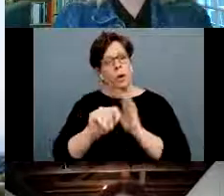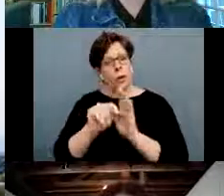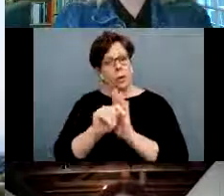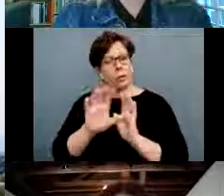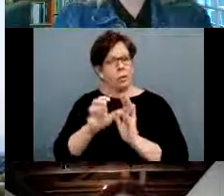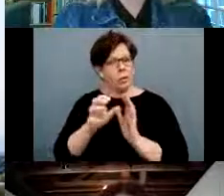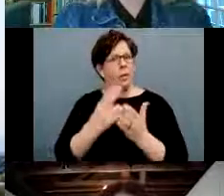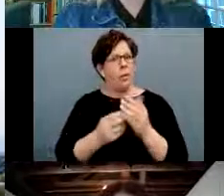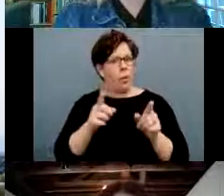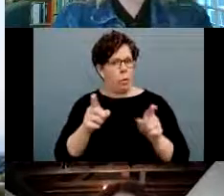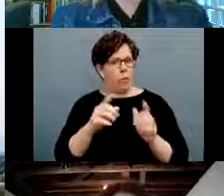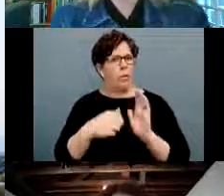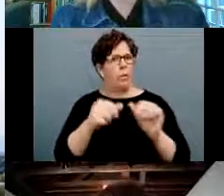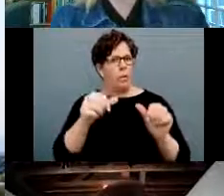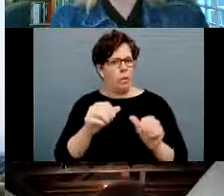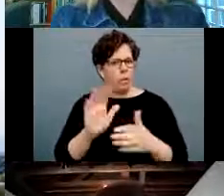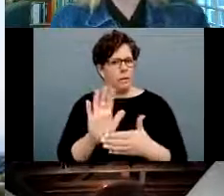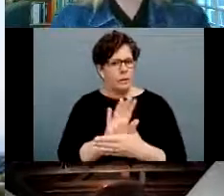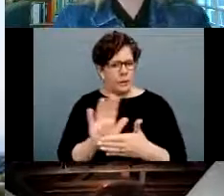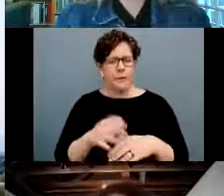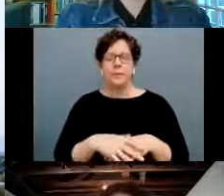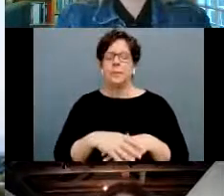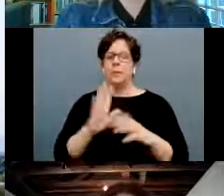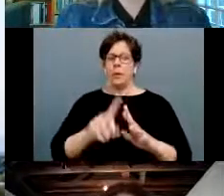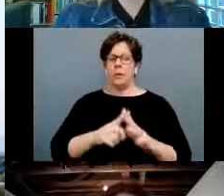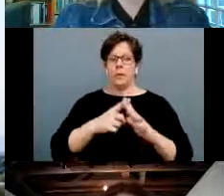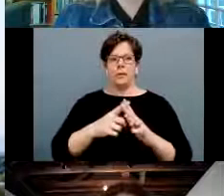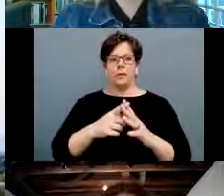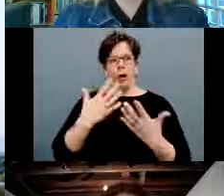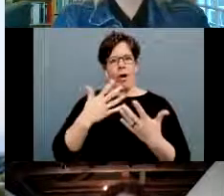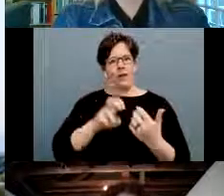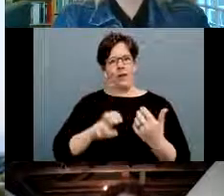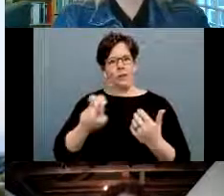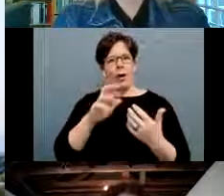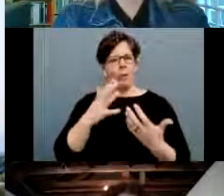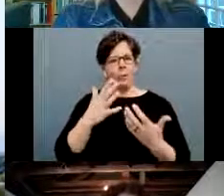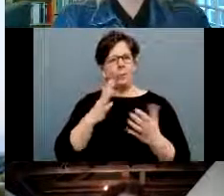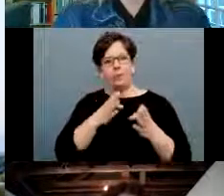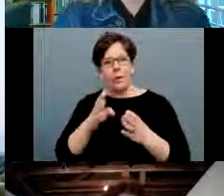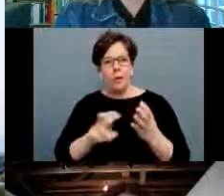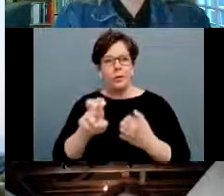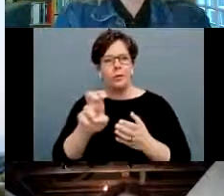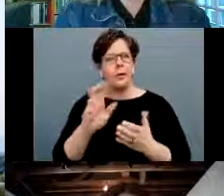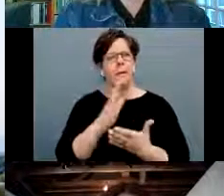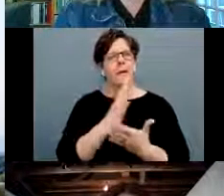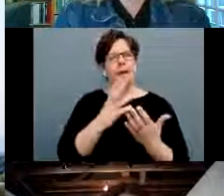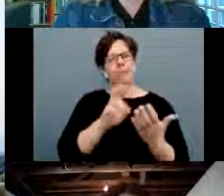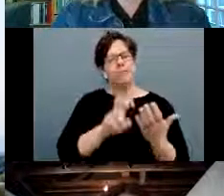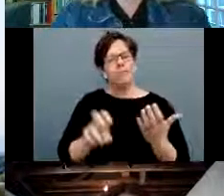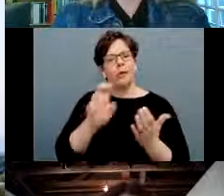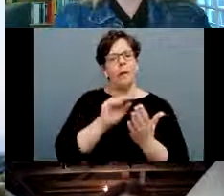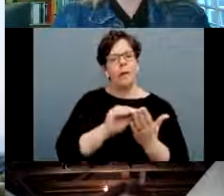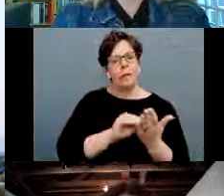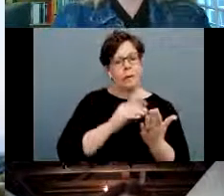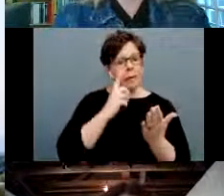So just to set the stage for this road trip, I'd like to start with a few travel notes. Because we'll be starting